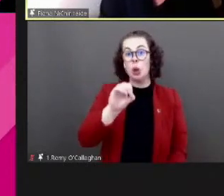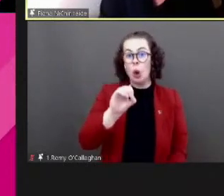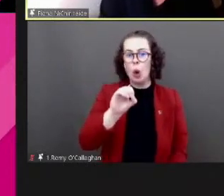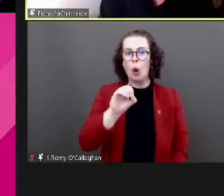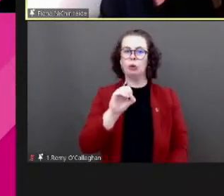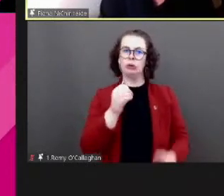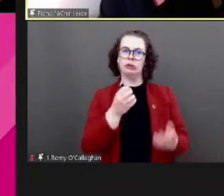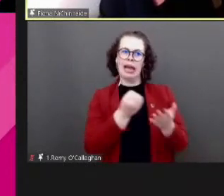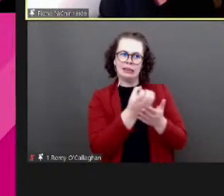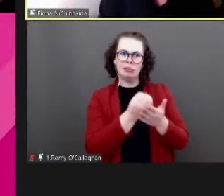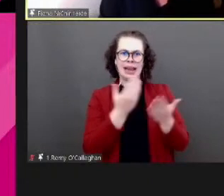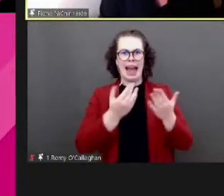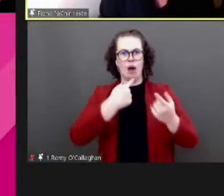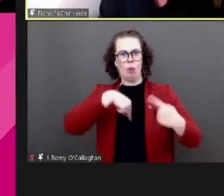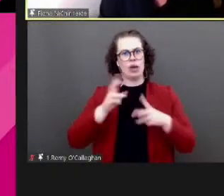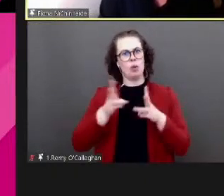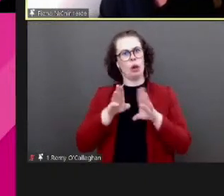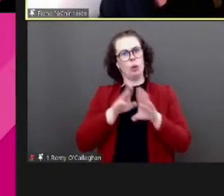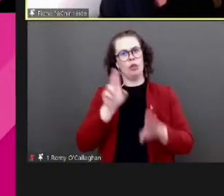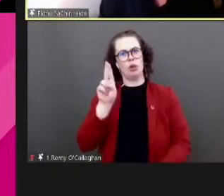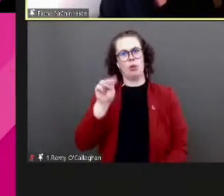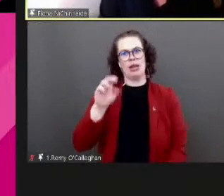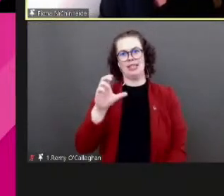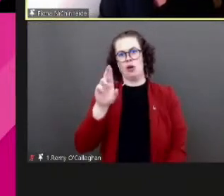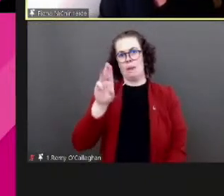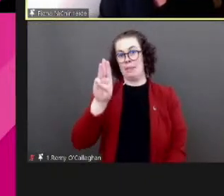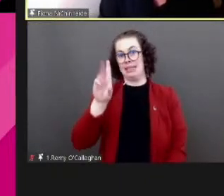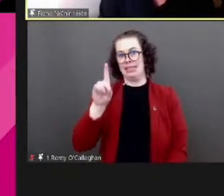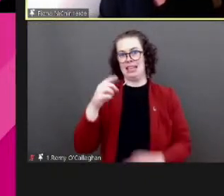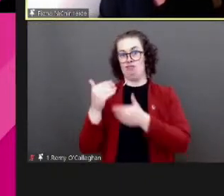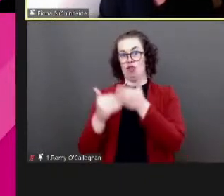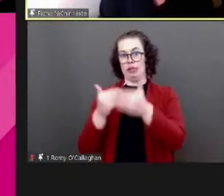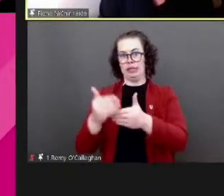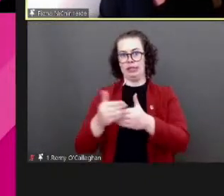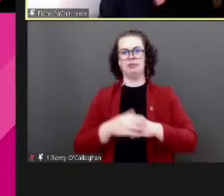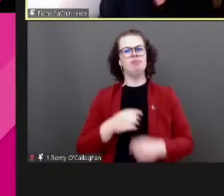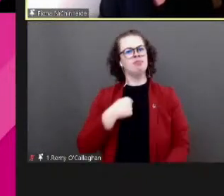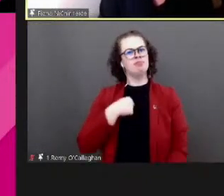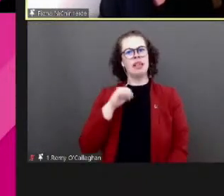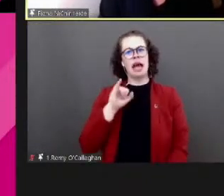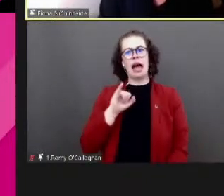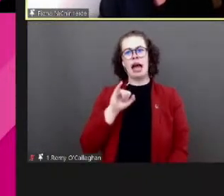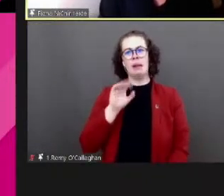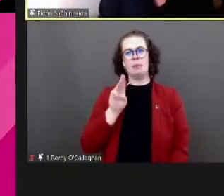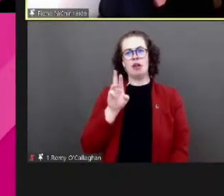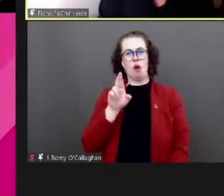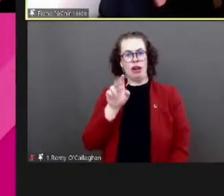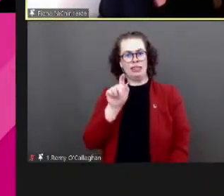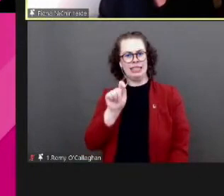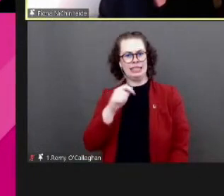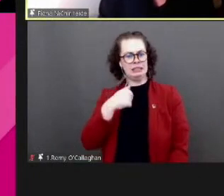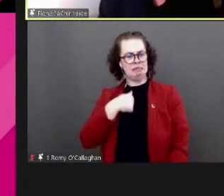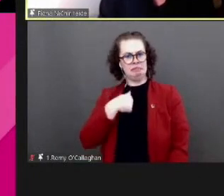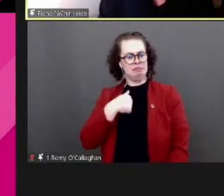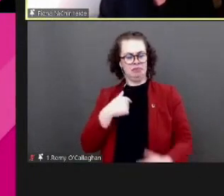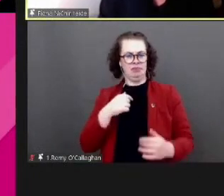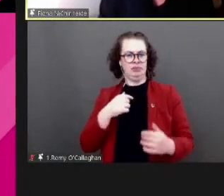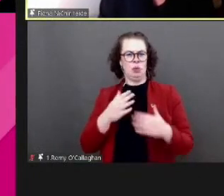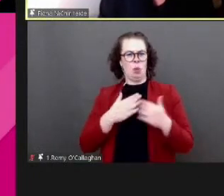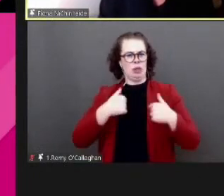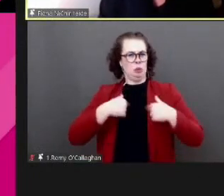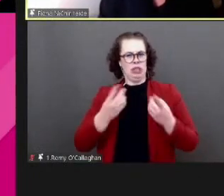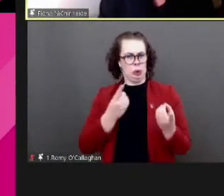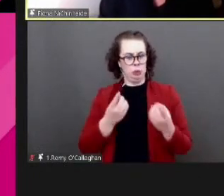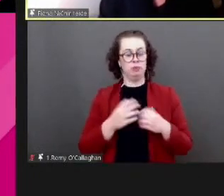UNCRPD process. So just to identify where IPRT locates itself in this area. So our position is clear